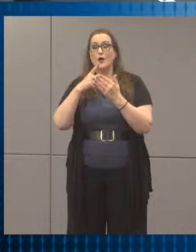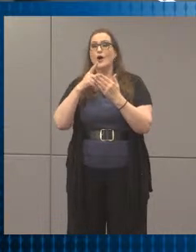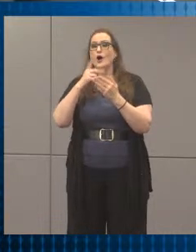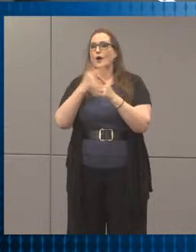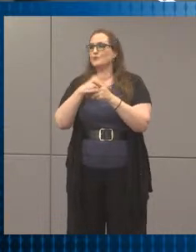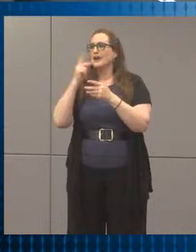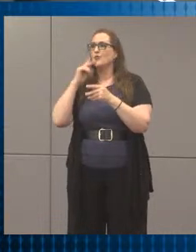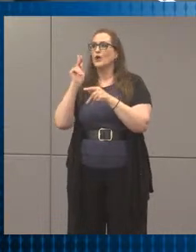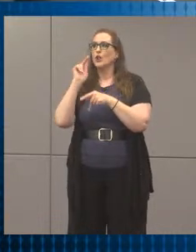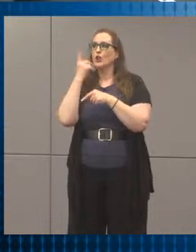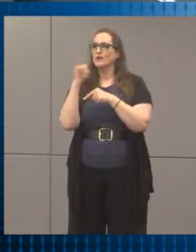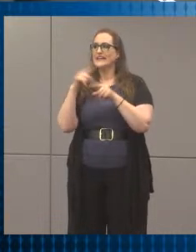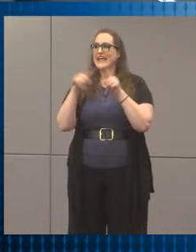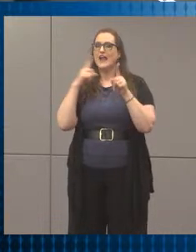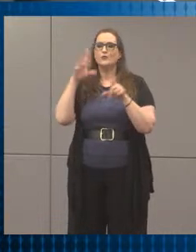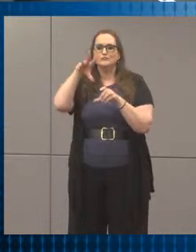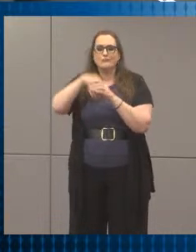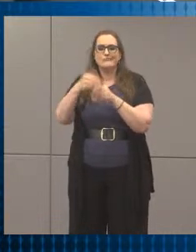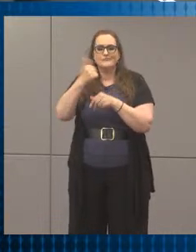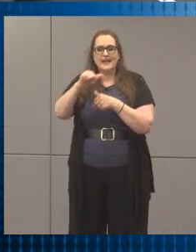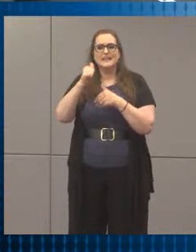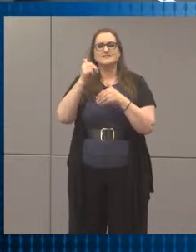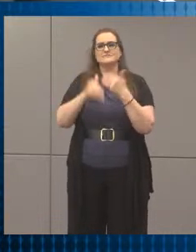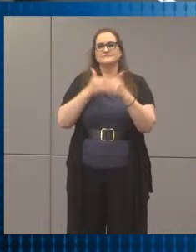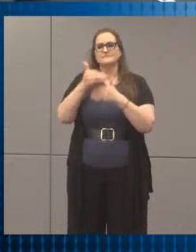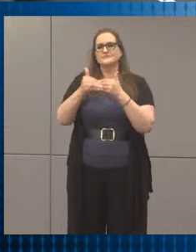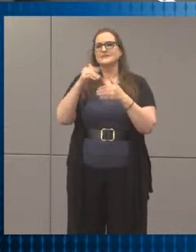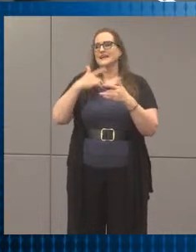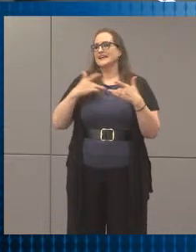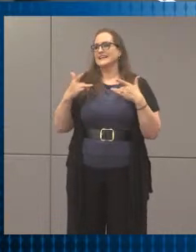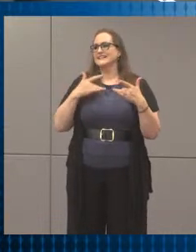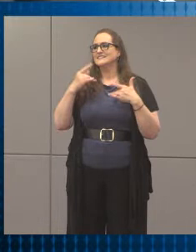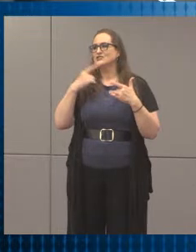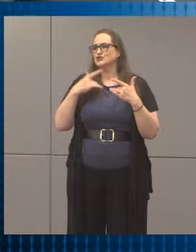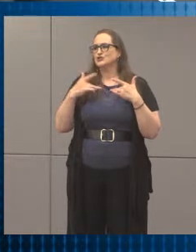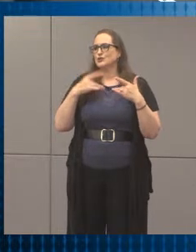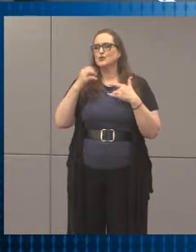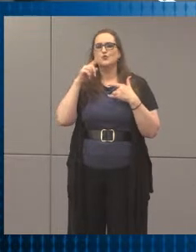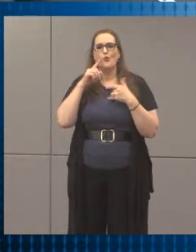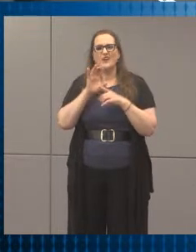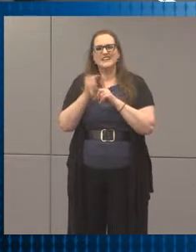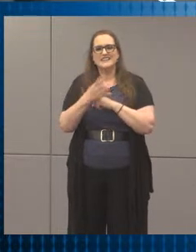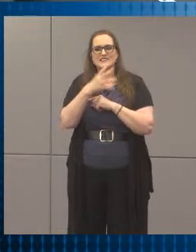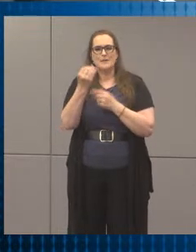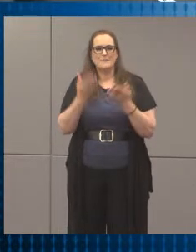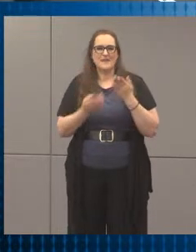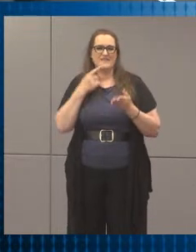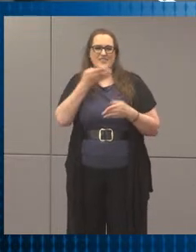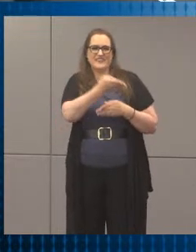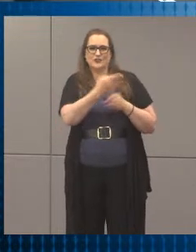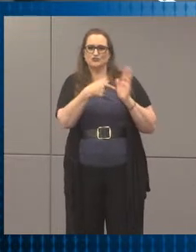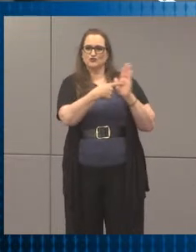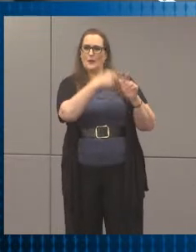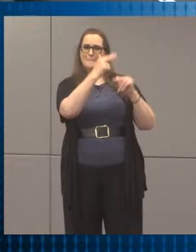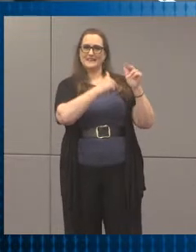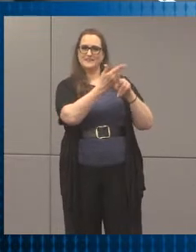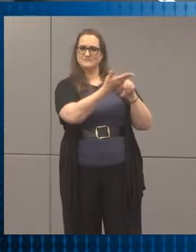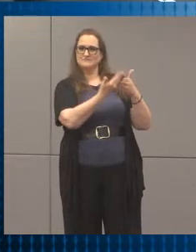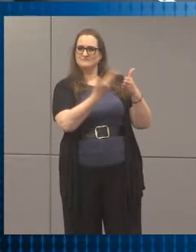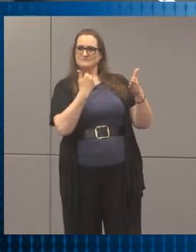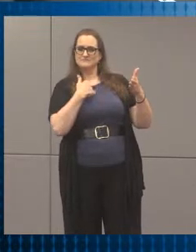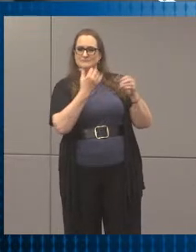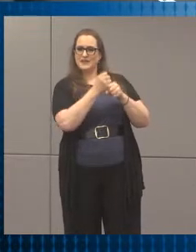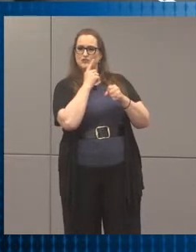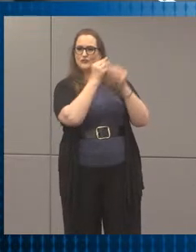then we incorporate, like I said, any of those existing conditions or concerns that may have been shown in the building. We make sure